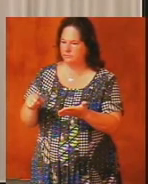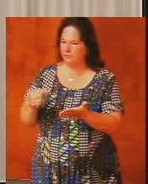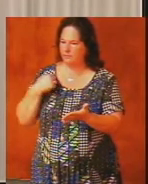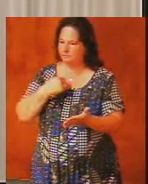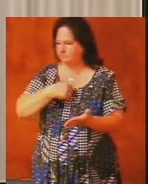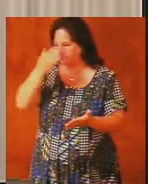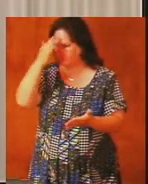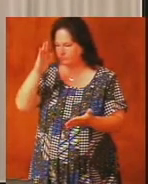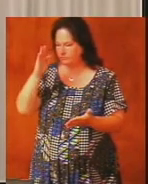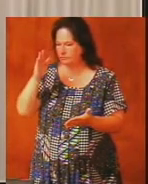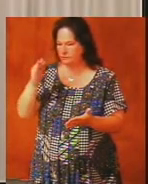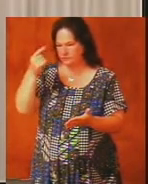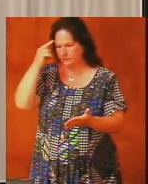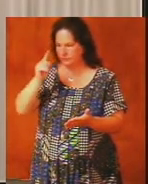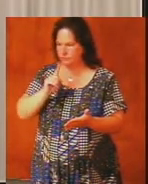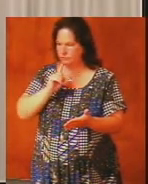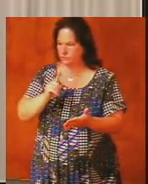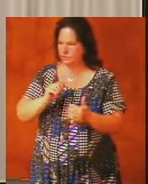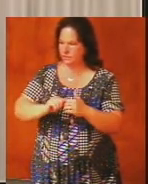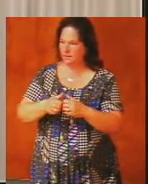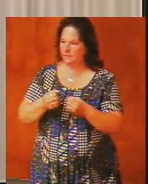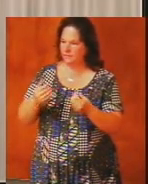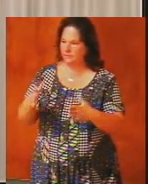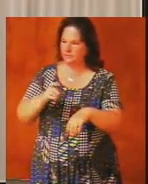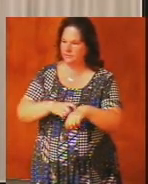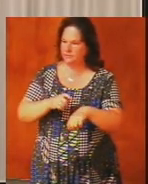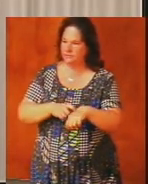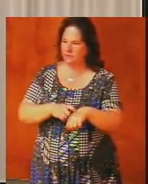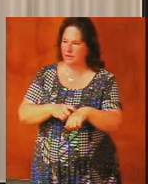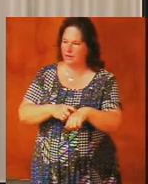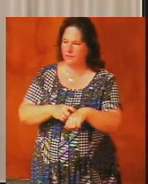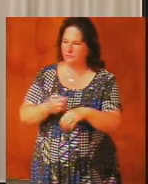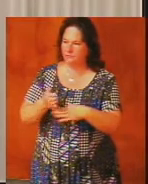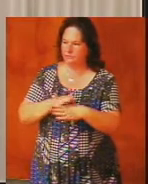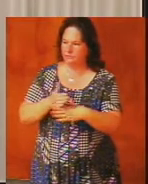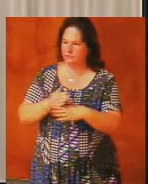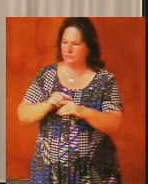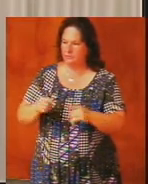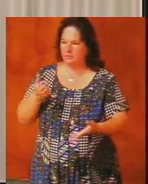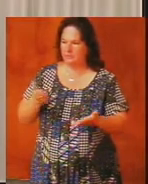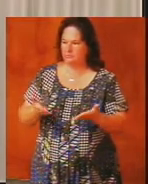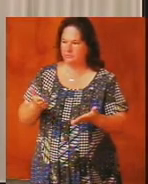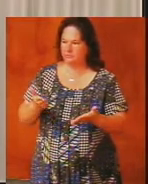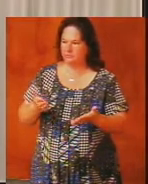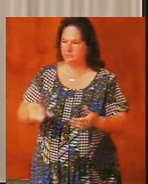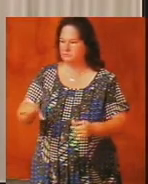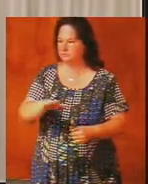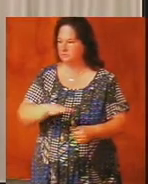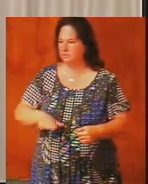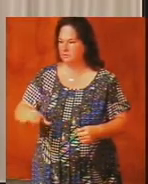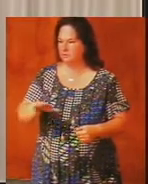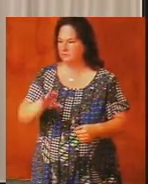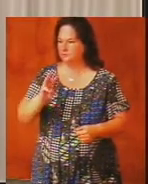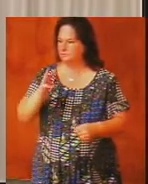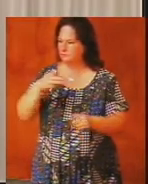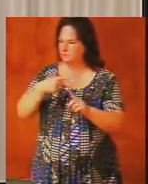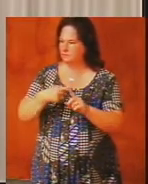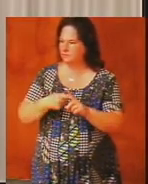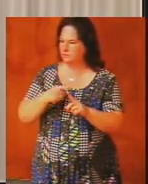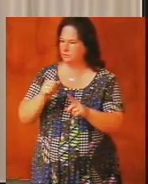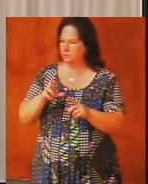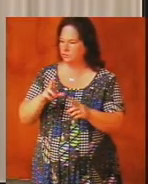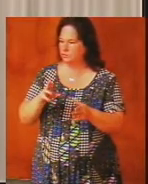We don't know for sure how much time elapsed, but it may have been somewhere in the neighborhood of 6 months or